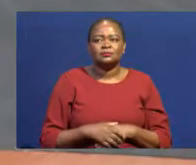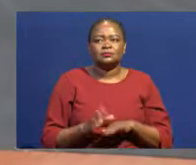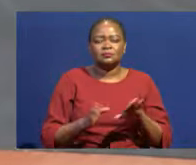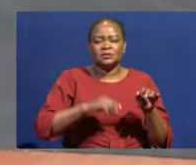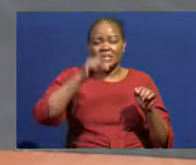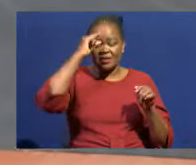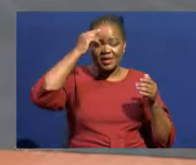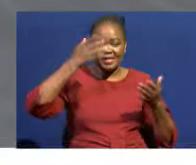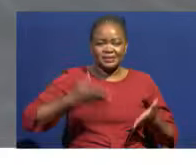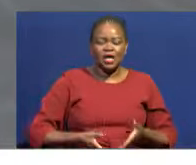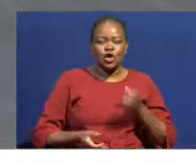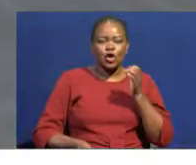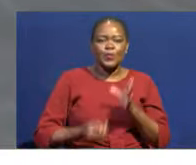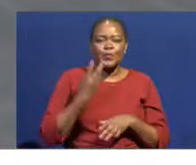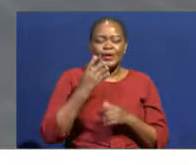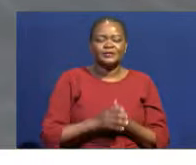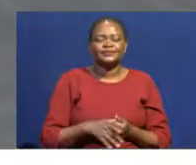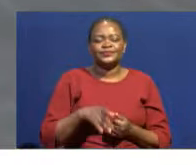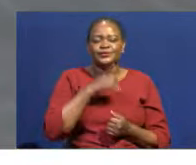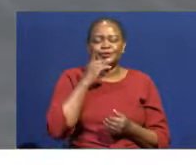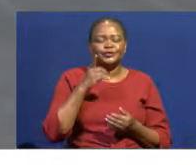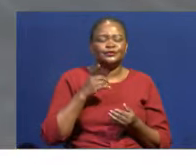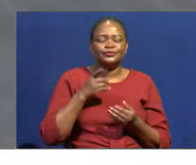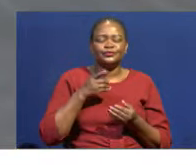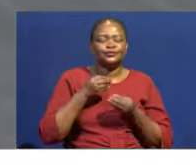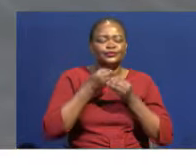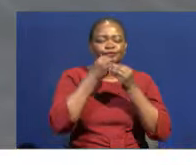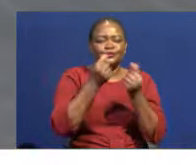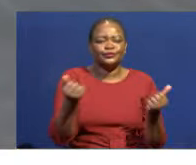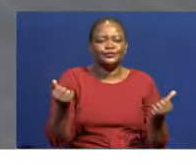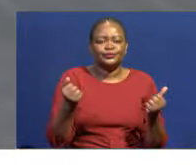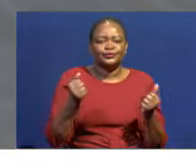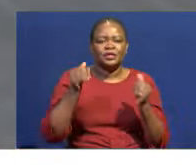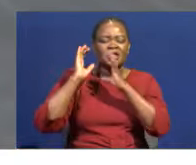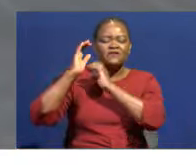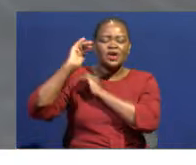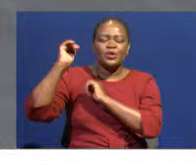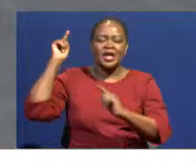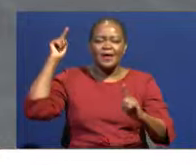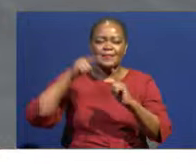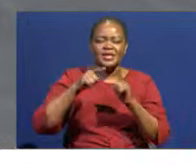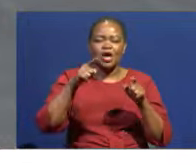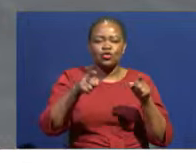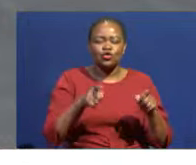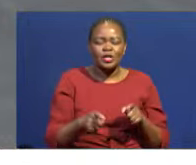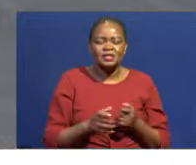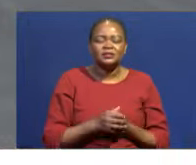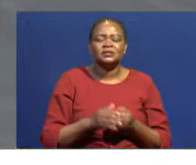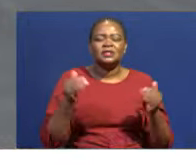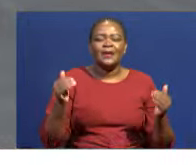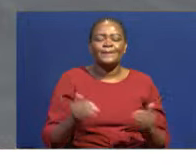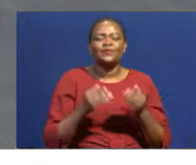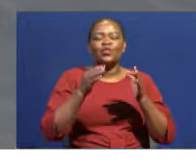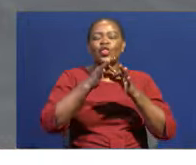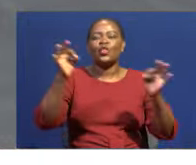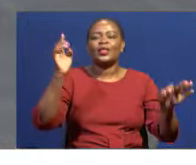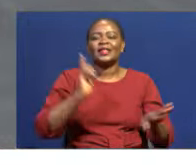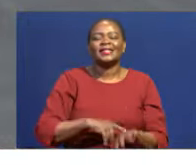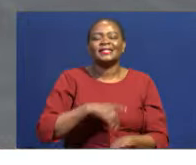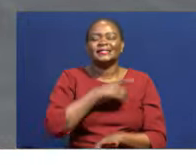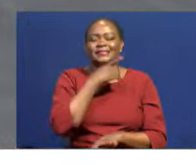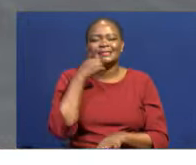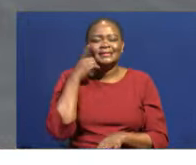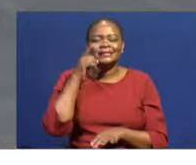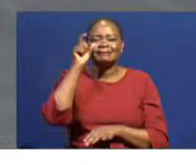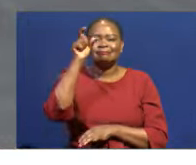The government has now launched drought response interventions in Kilifi County aimed at mitigating the impacts of prolonged dry spell in the